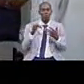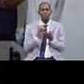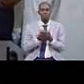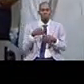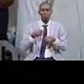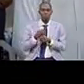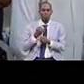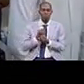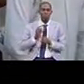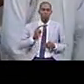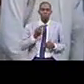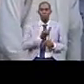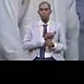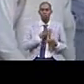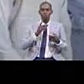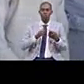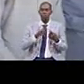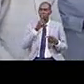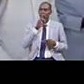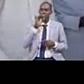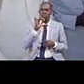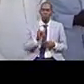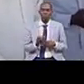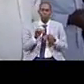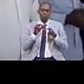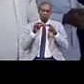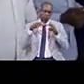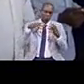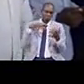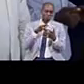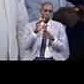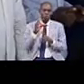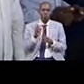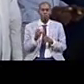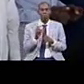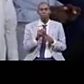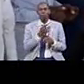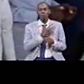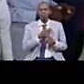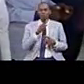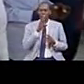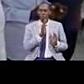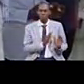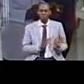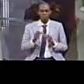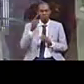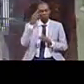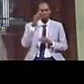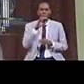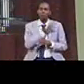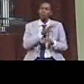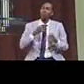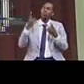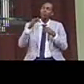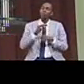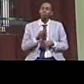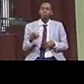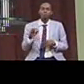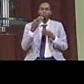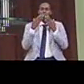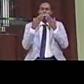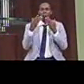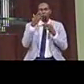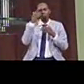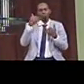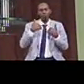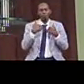us really looking into the Word of God and then being prepared for the coming of the Lord. We thank you because we know you